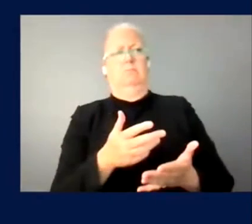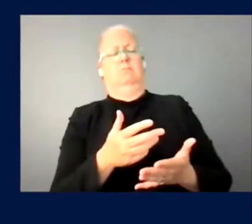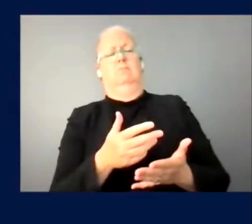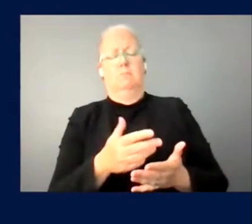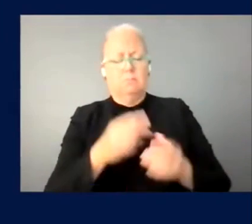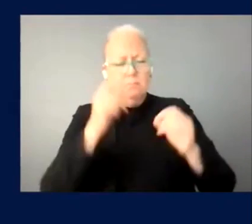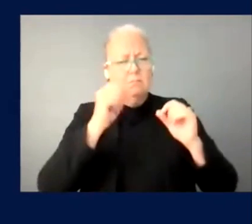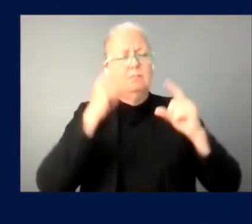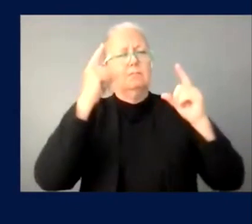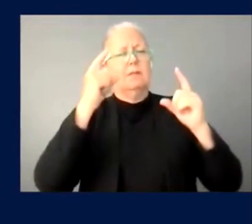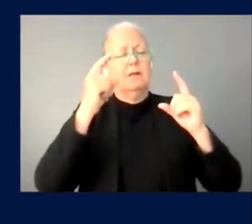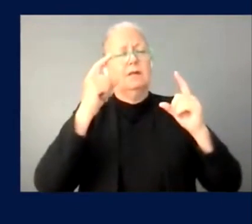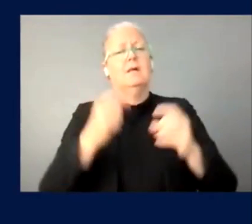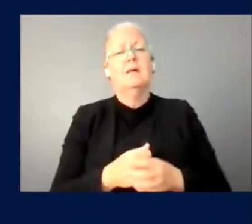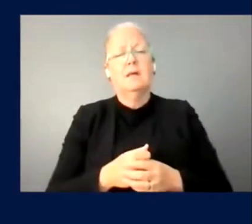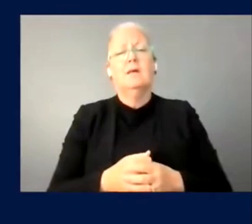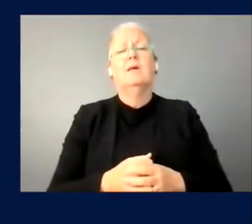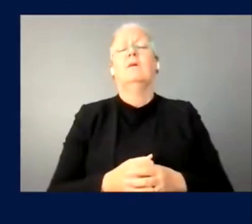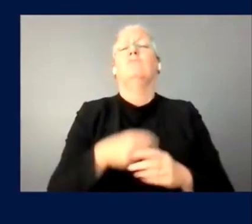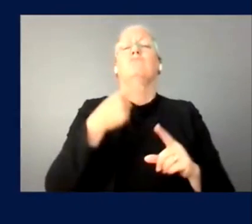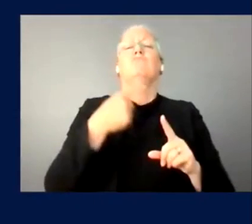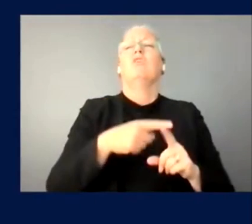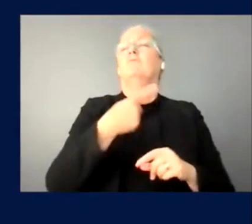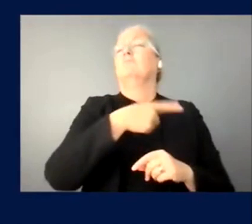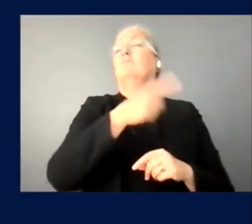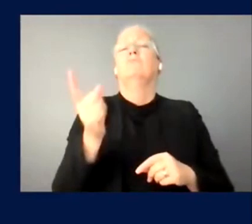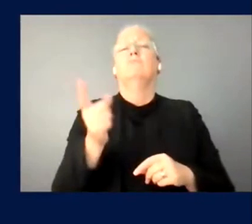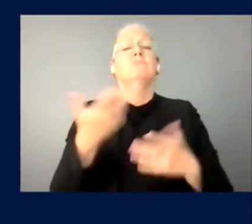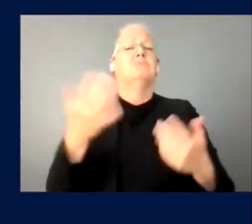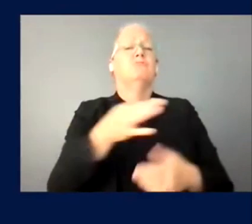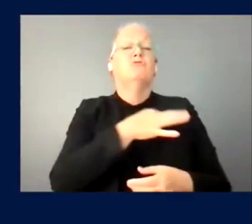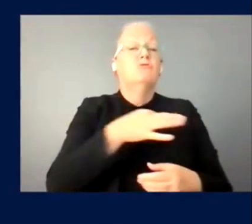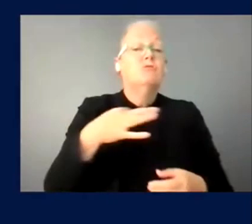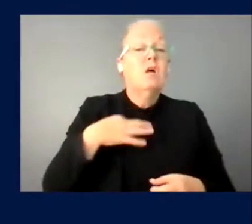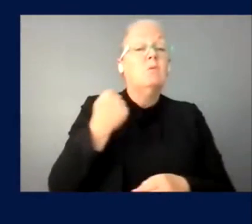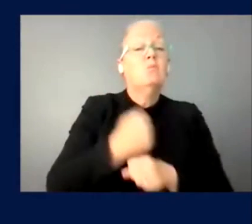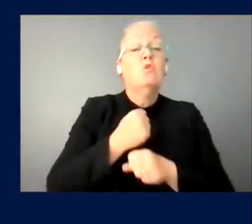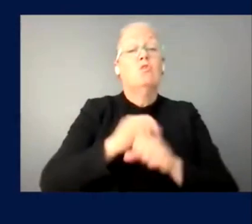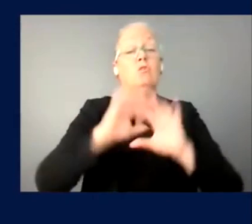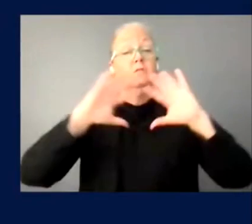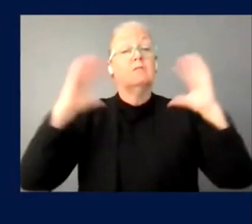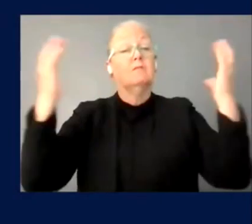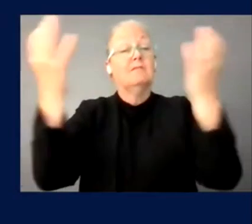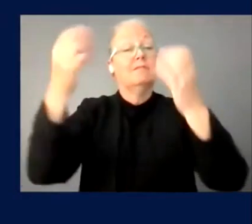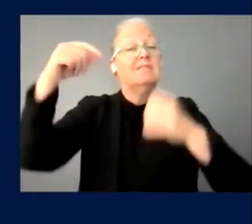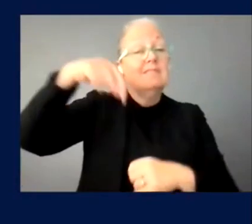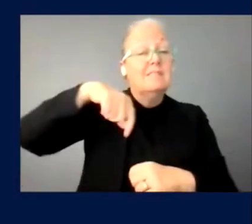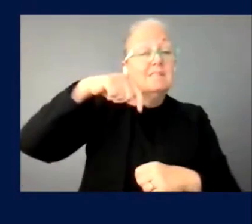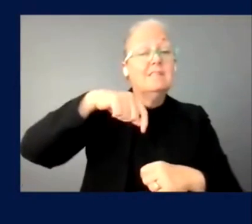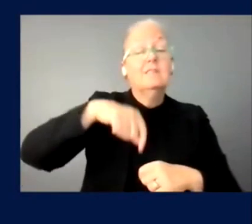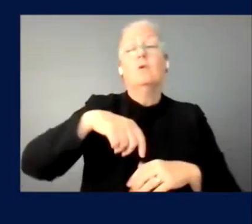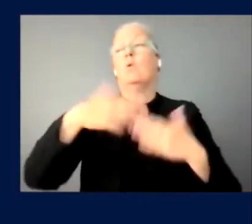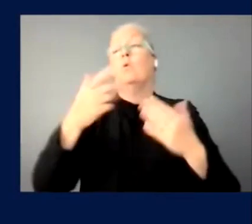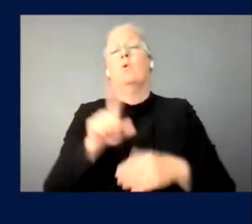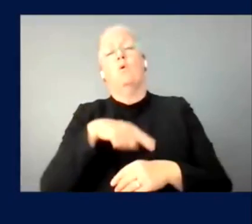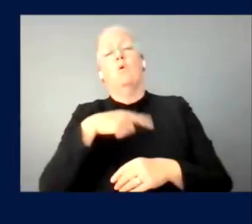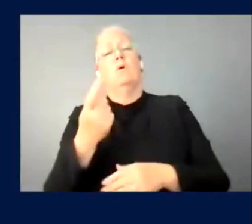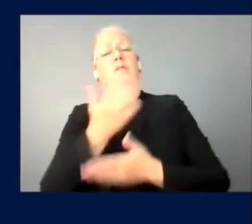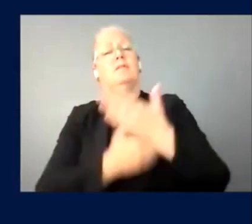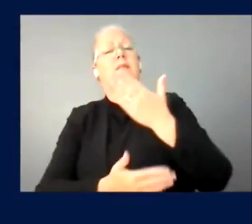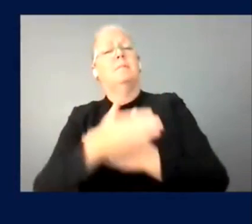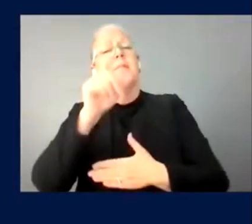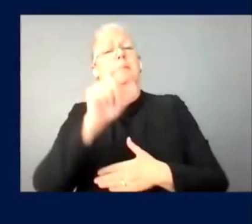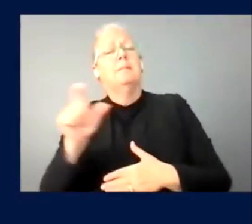from stewards, stadium staff, and sometimes it also has come from other disabled people that might not know the reasons